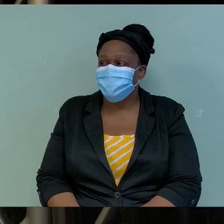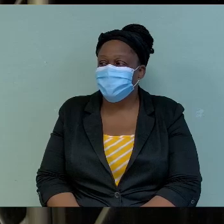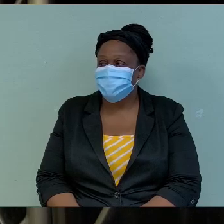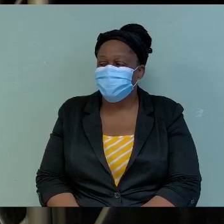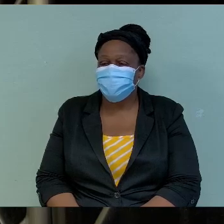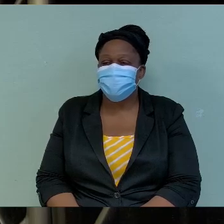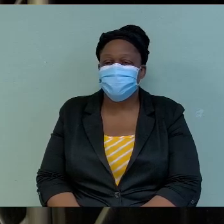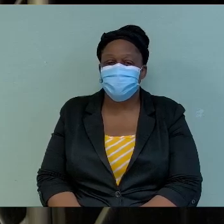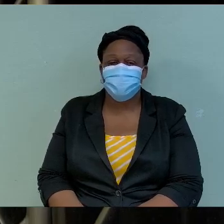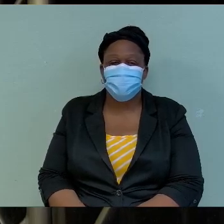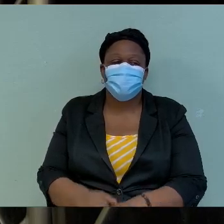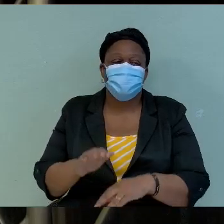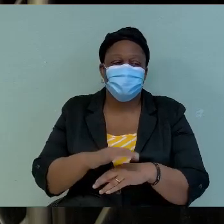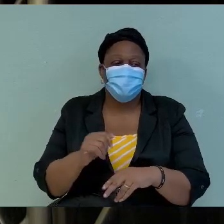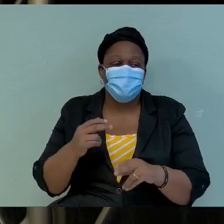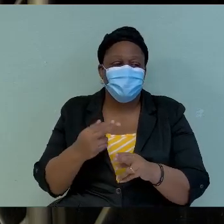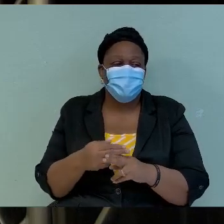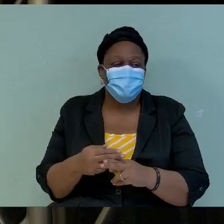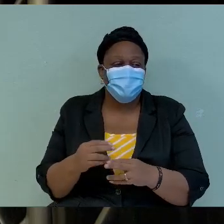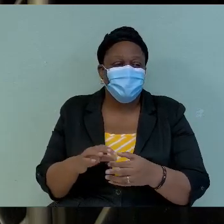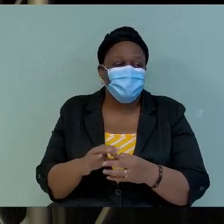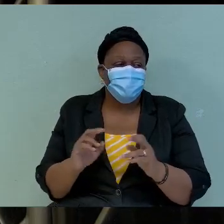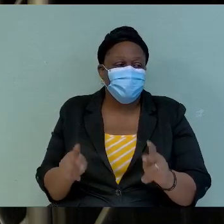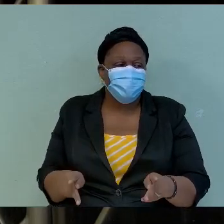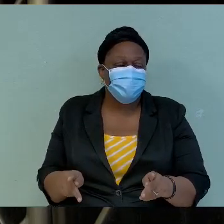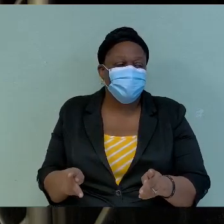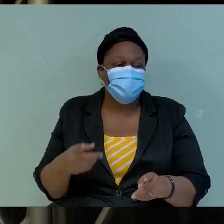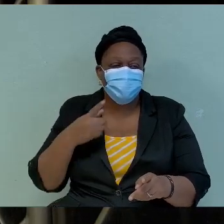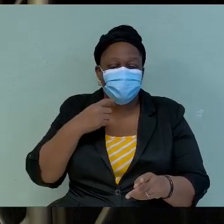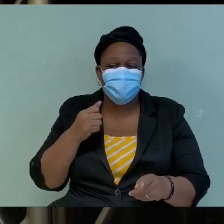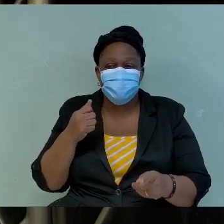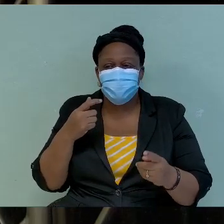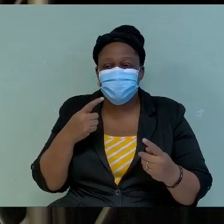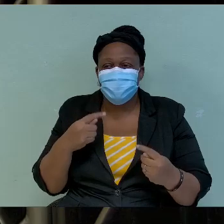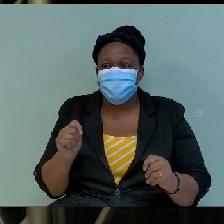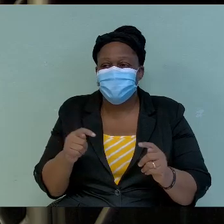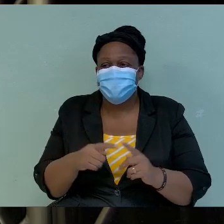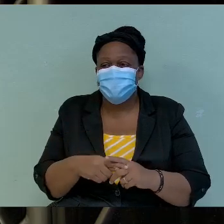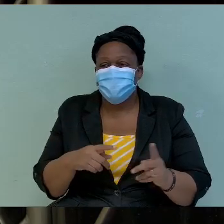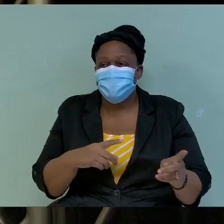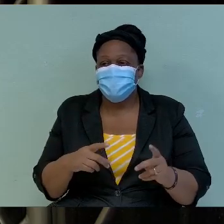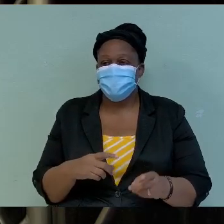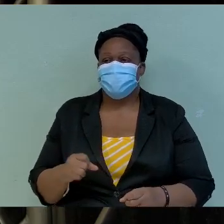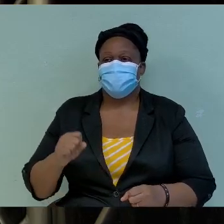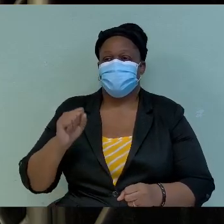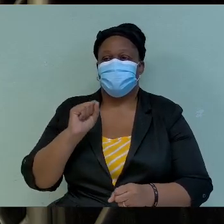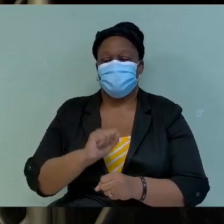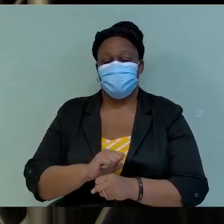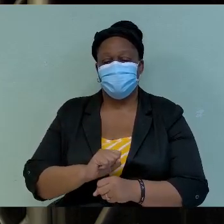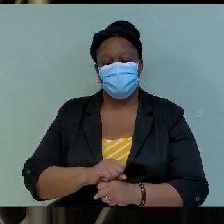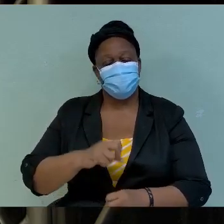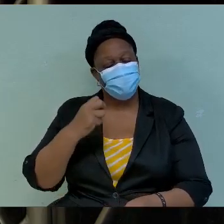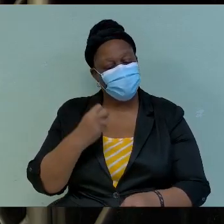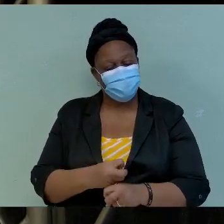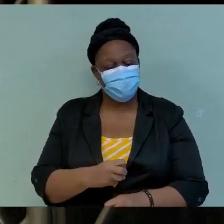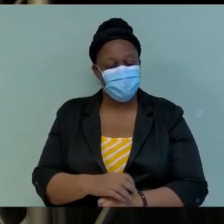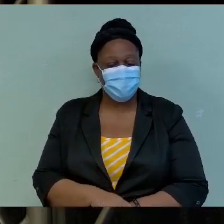They are doing an excellent job. The quarantine task force continues their job in